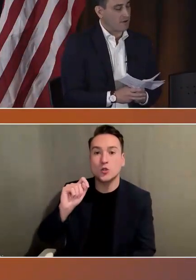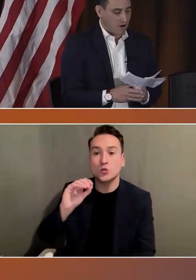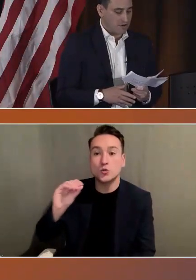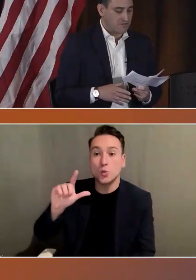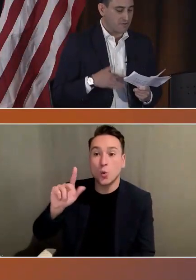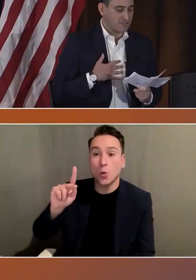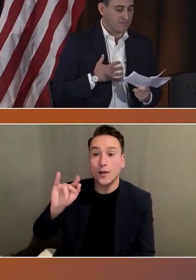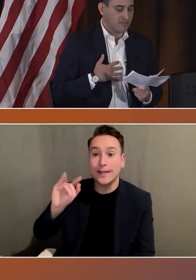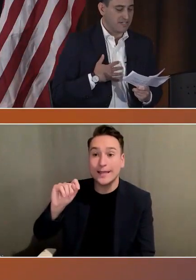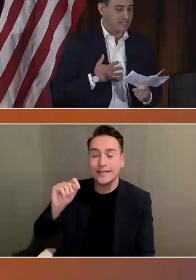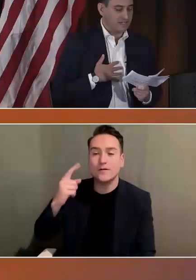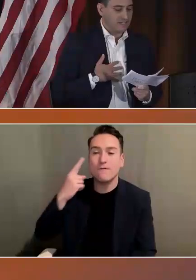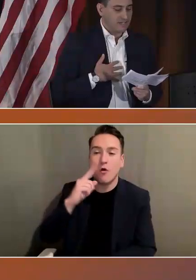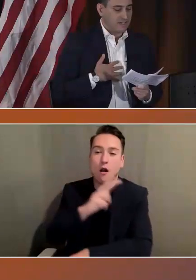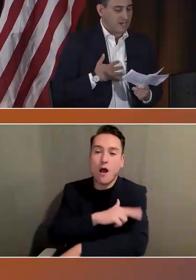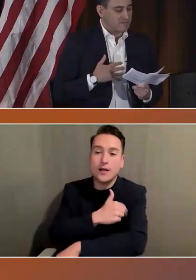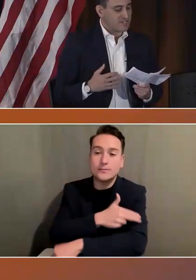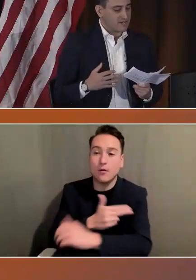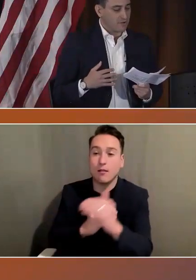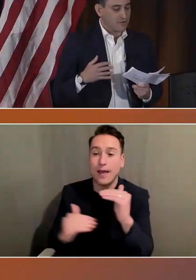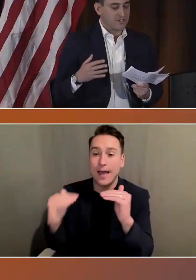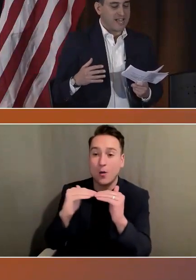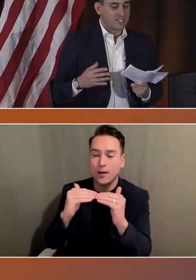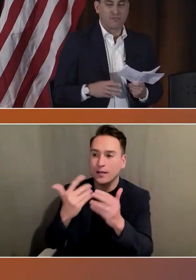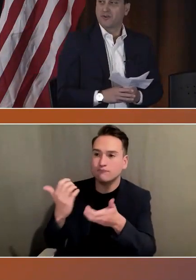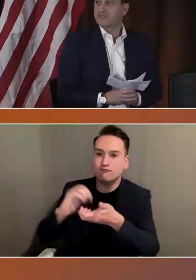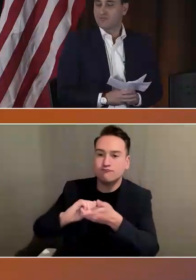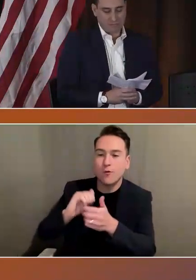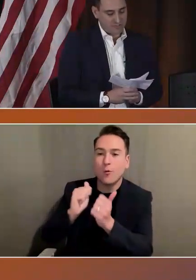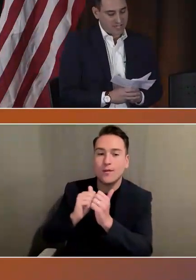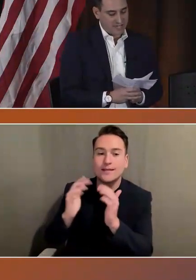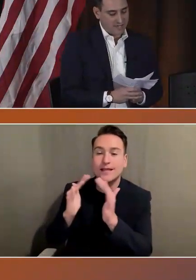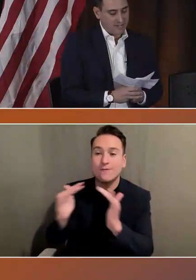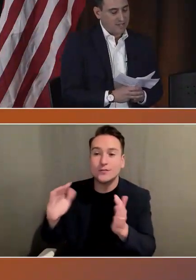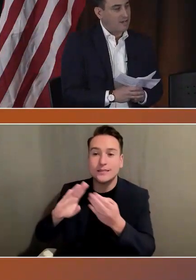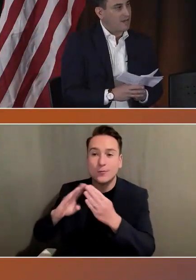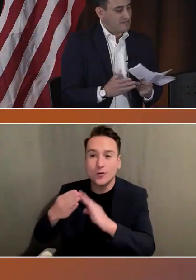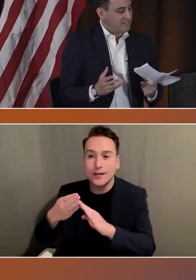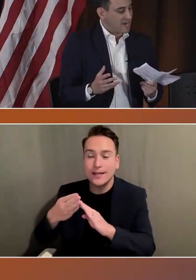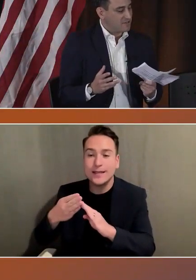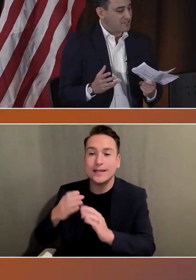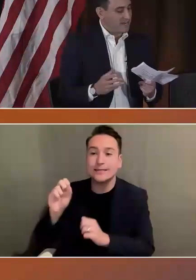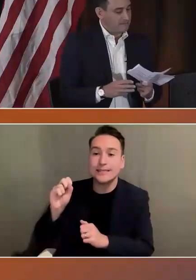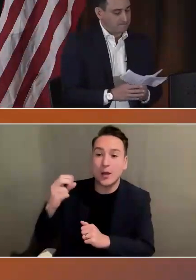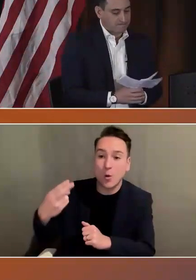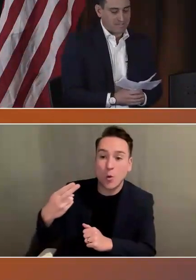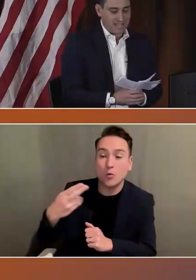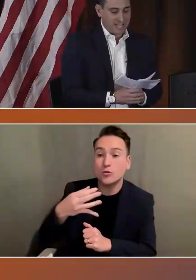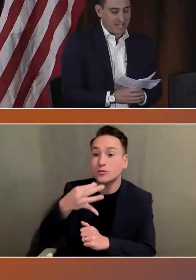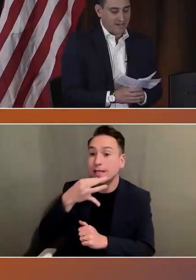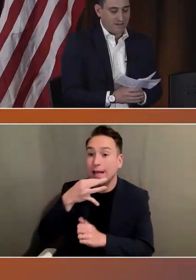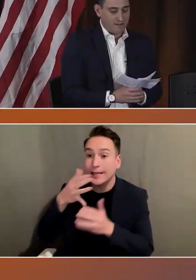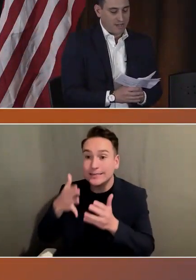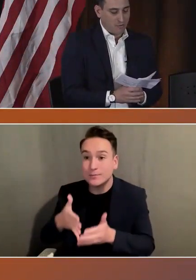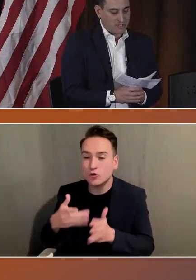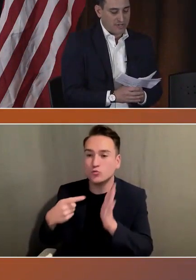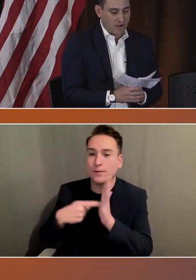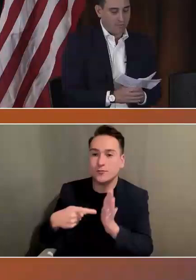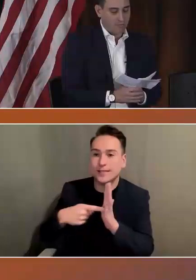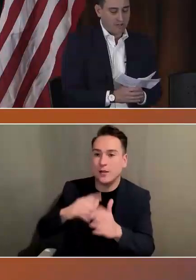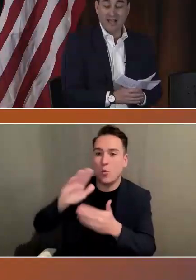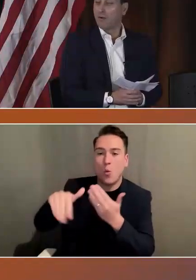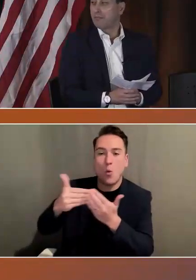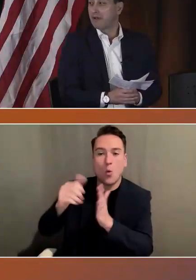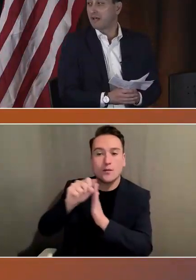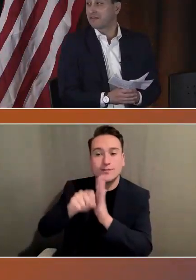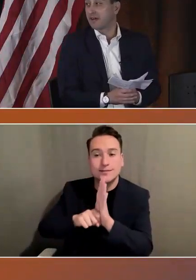with our diverse community of stakeholders and experts representing the entire state, and which we hope